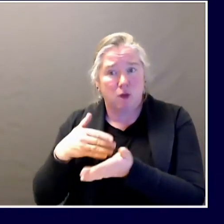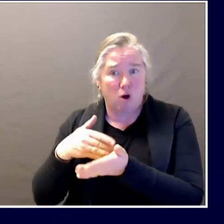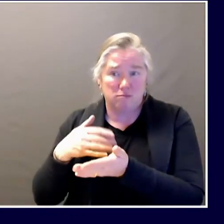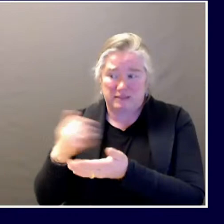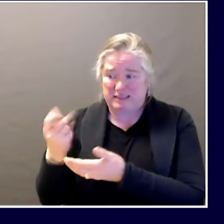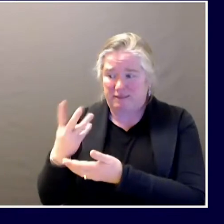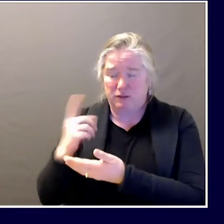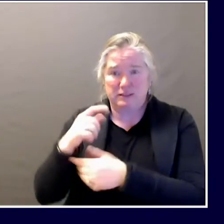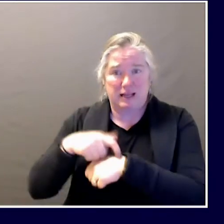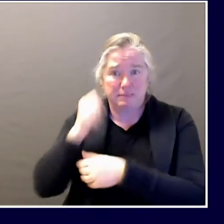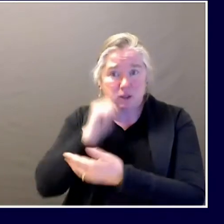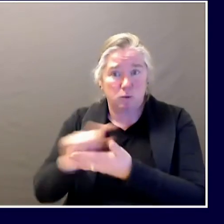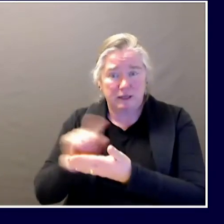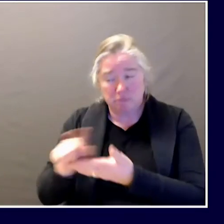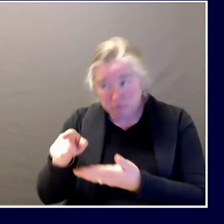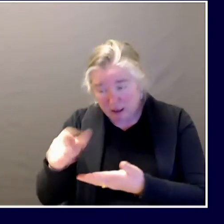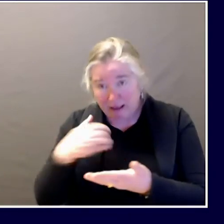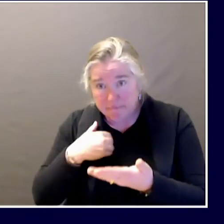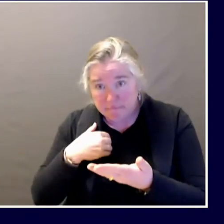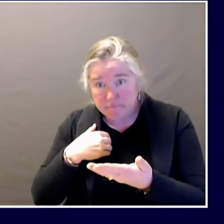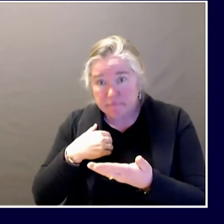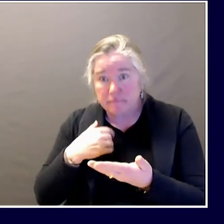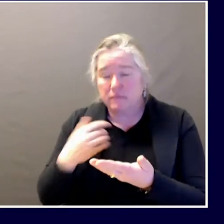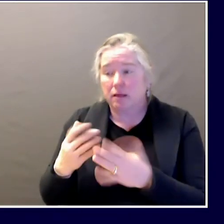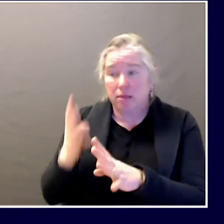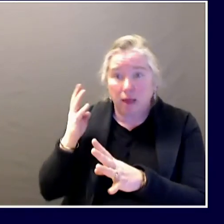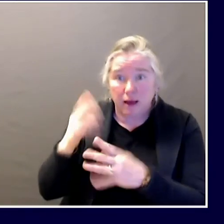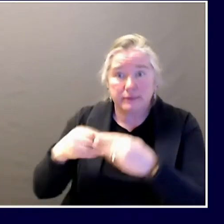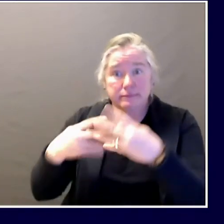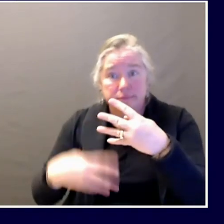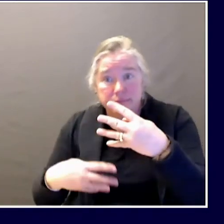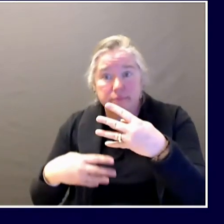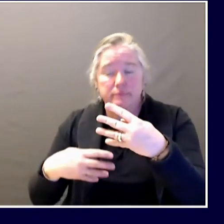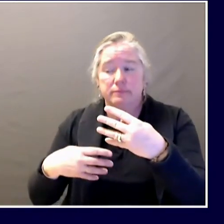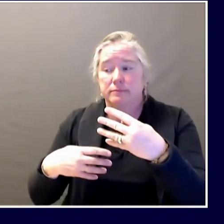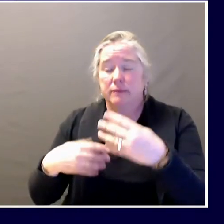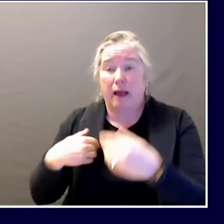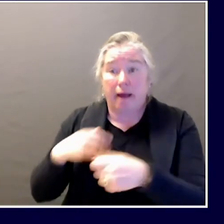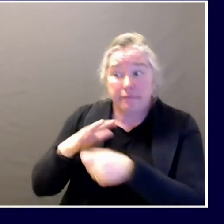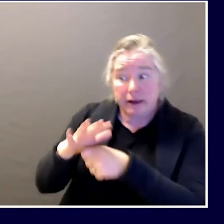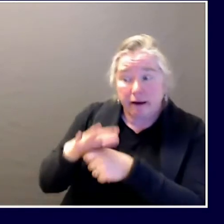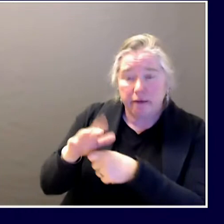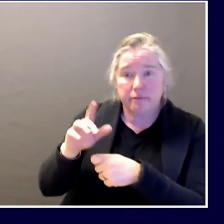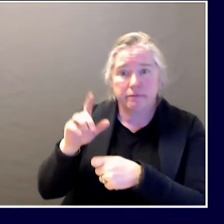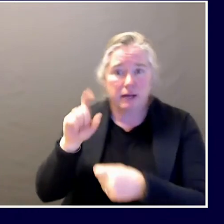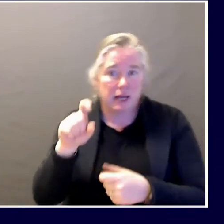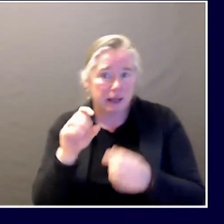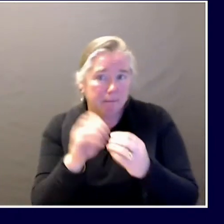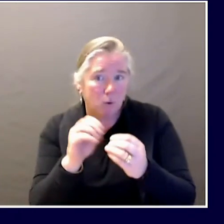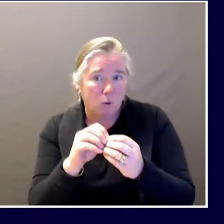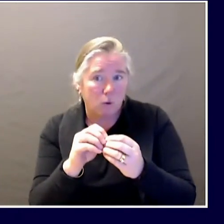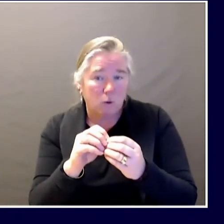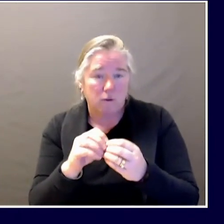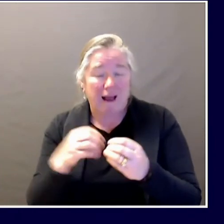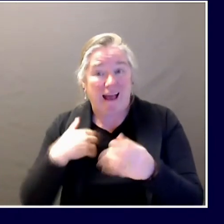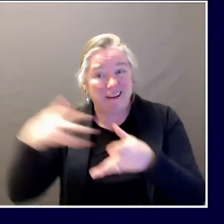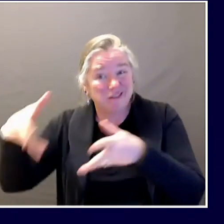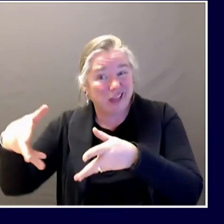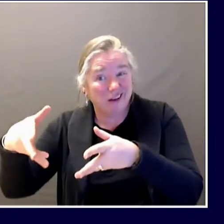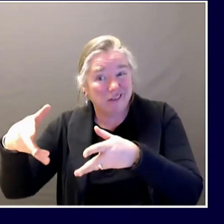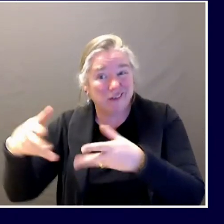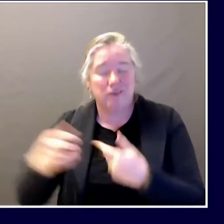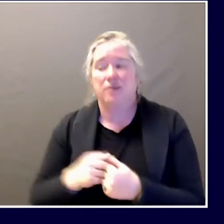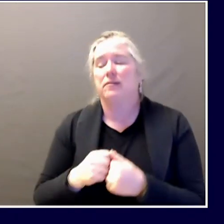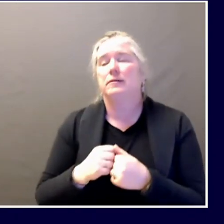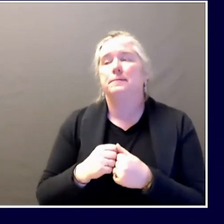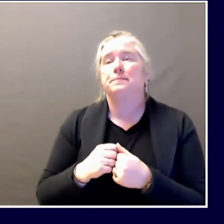to get a sense of what their throughput looks like. Do they need more doses? Do they have extras on hand? And particularly about who they are